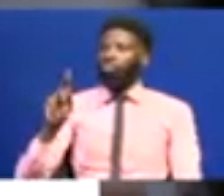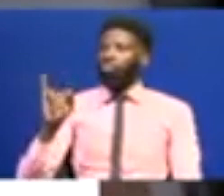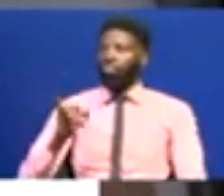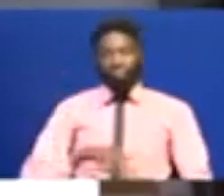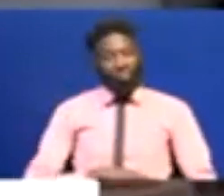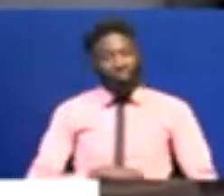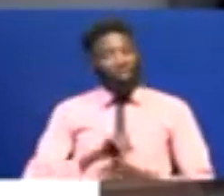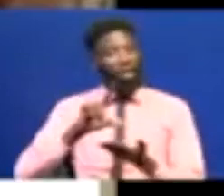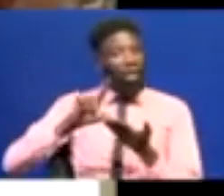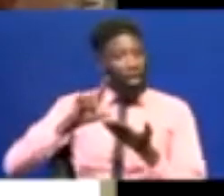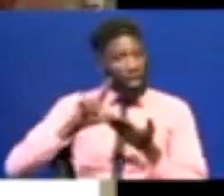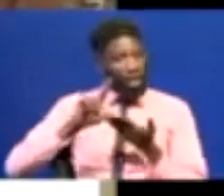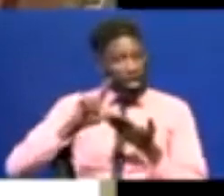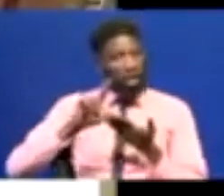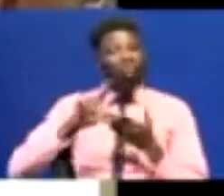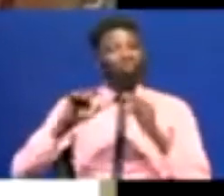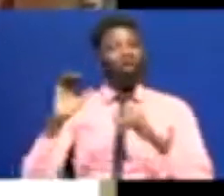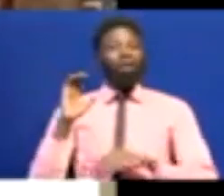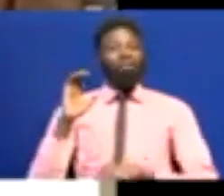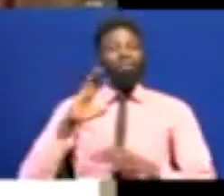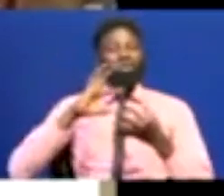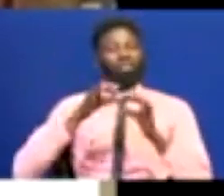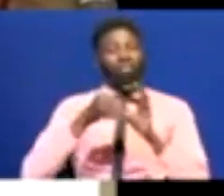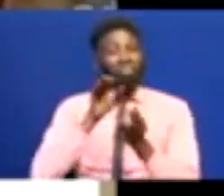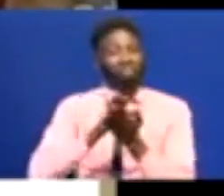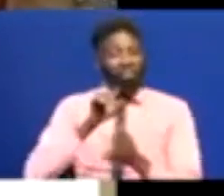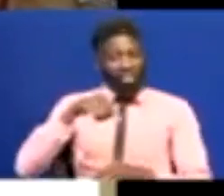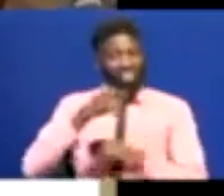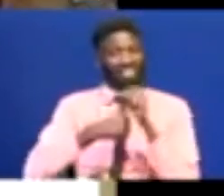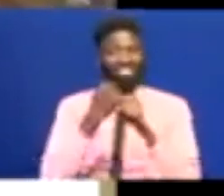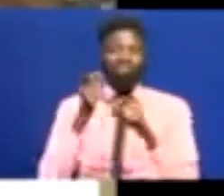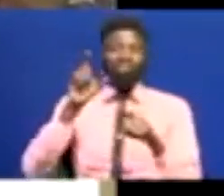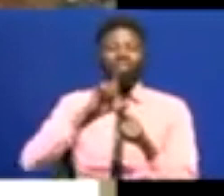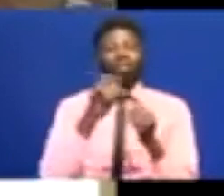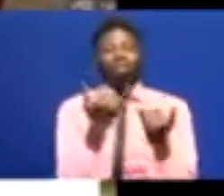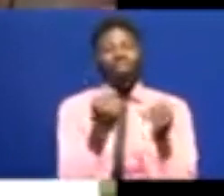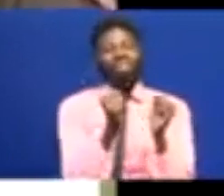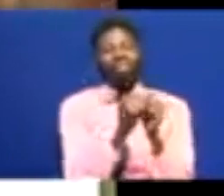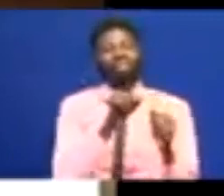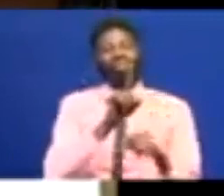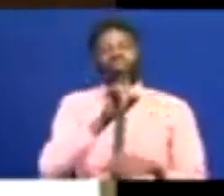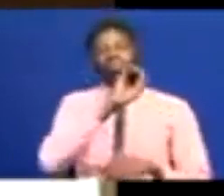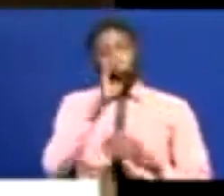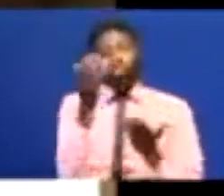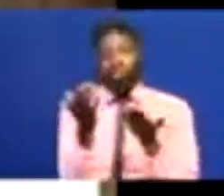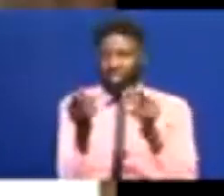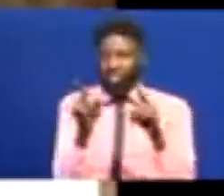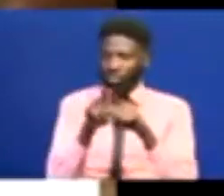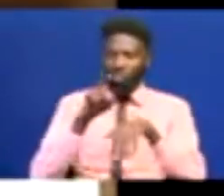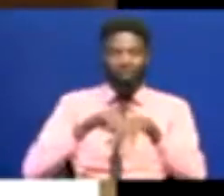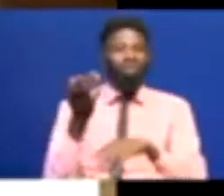Uptake of loans by Cooperative Bank customers increased this year by 10.1% compared to the same period last